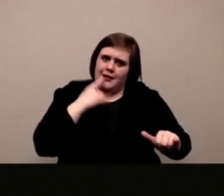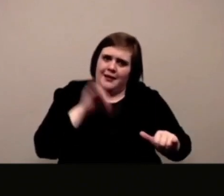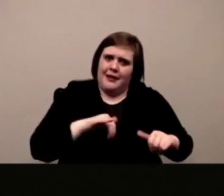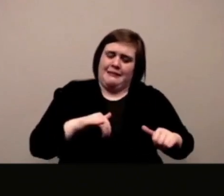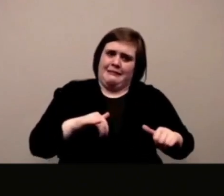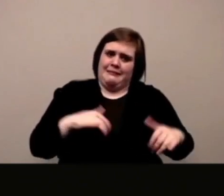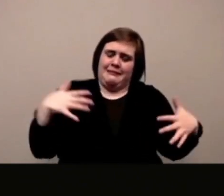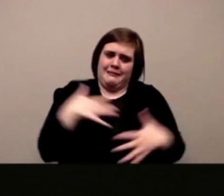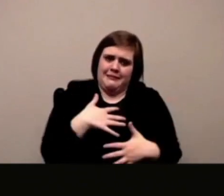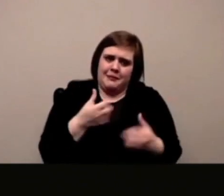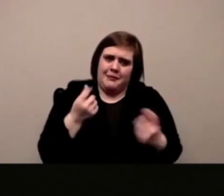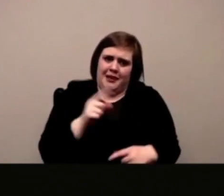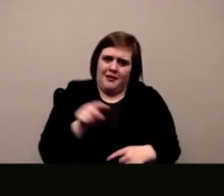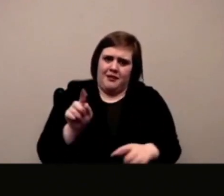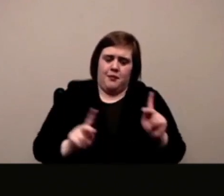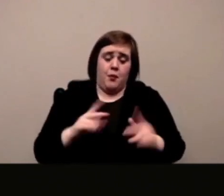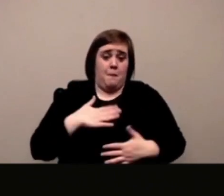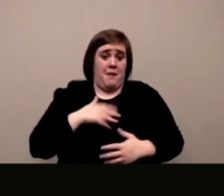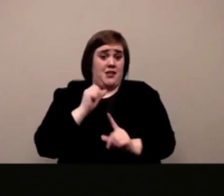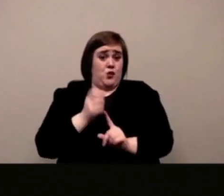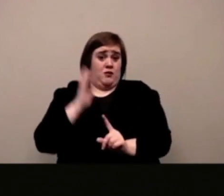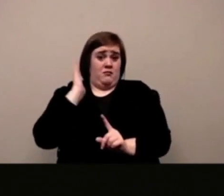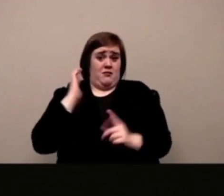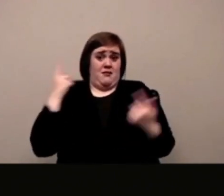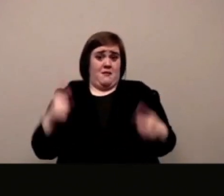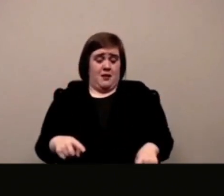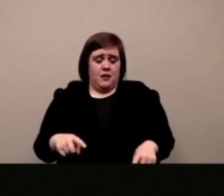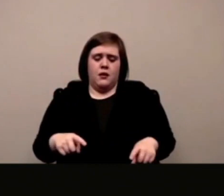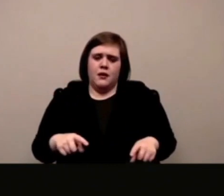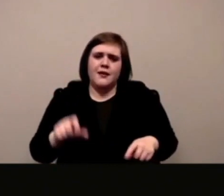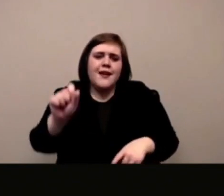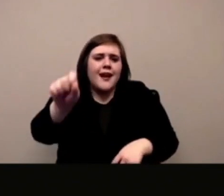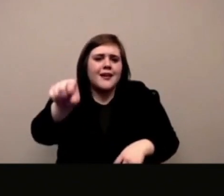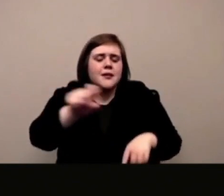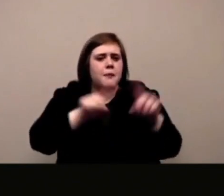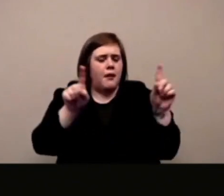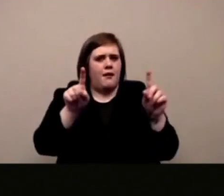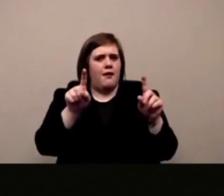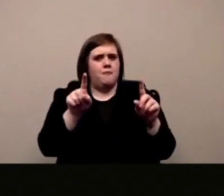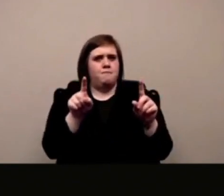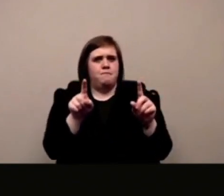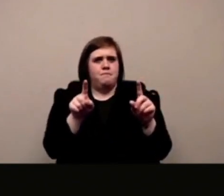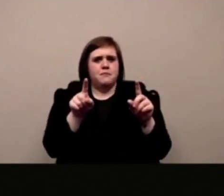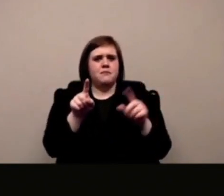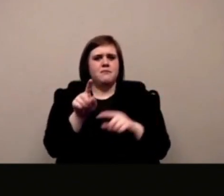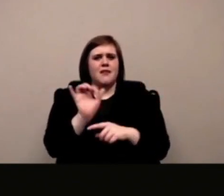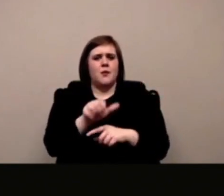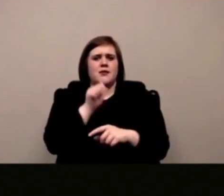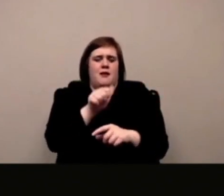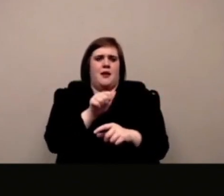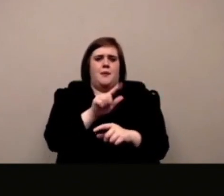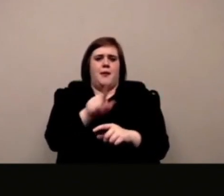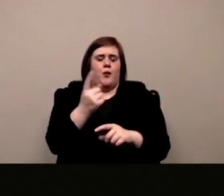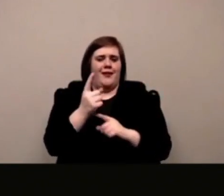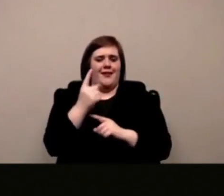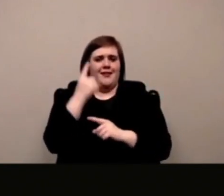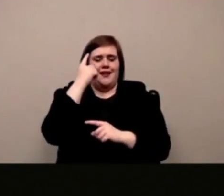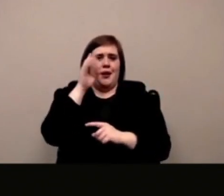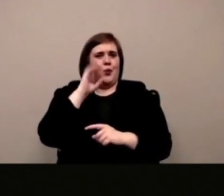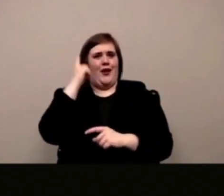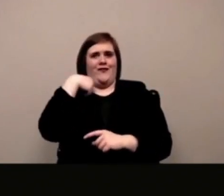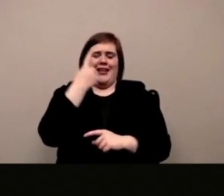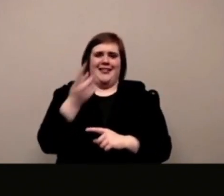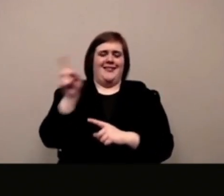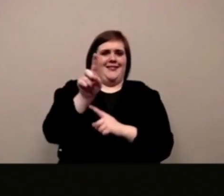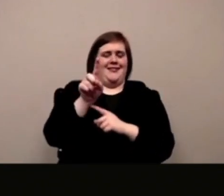my situation happened is that, yeah, but because this wasn't going to be just a brown face in a computer science